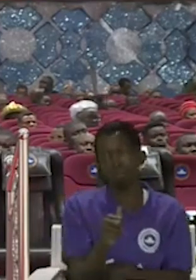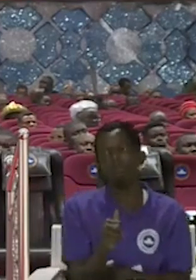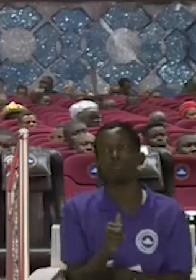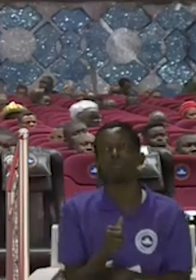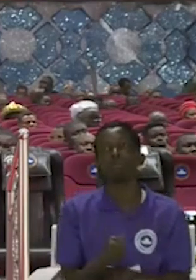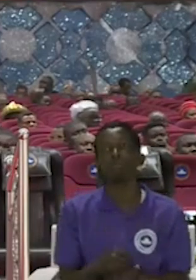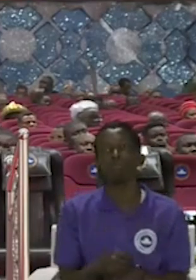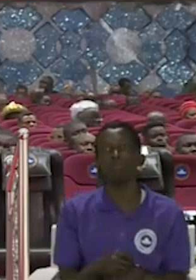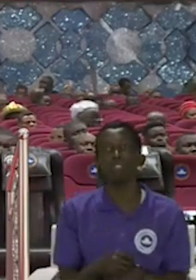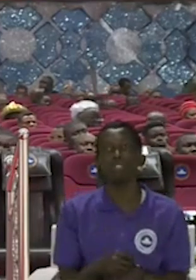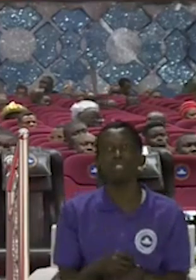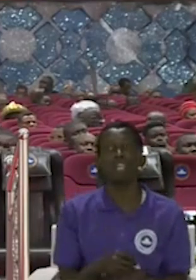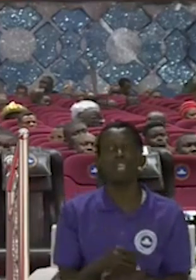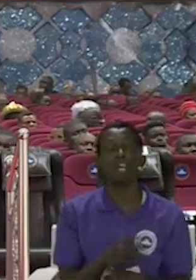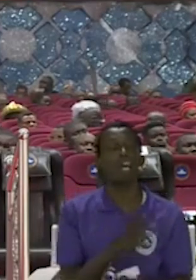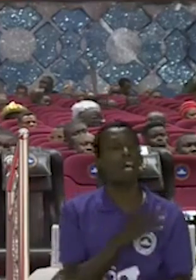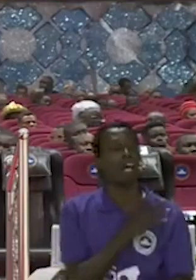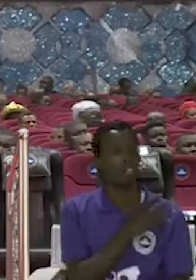And